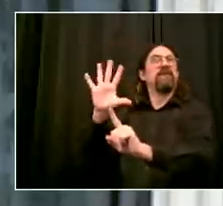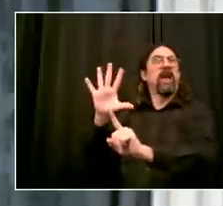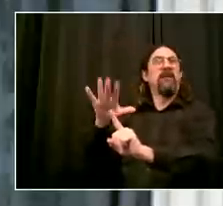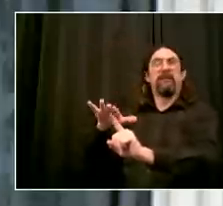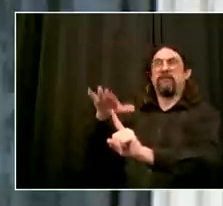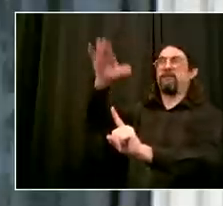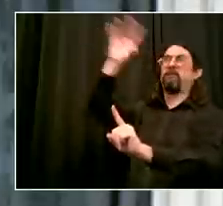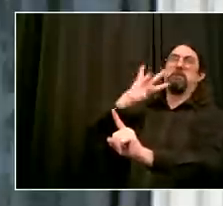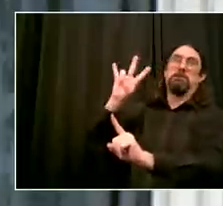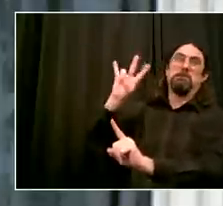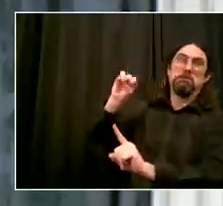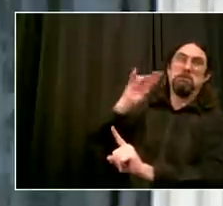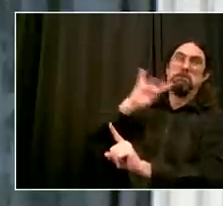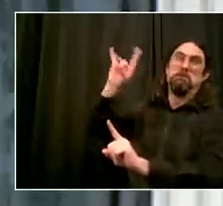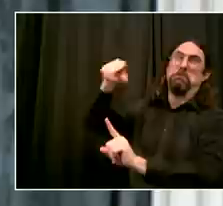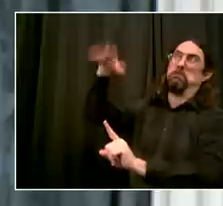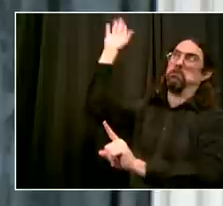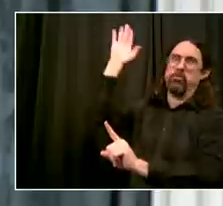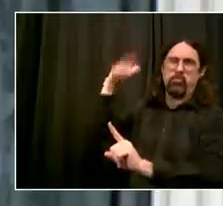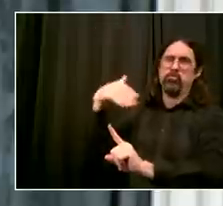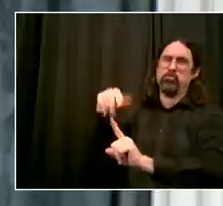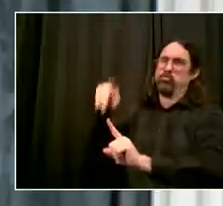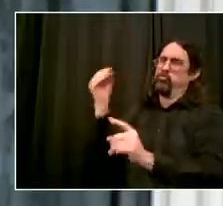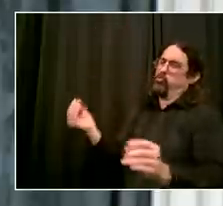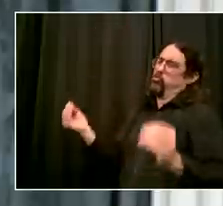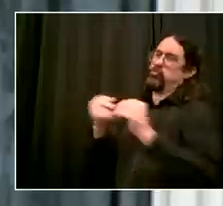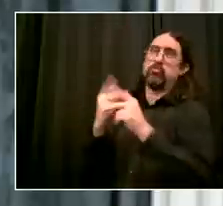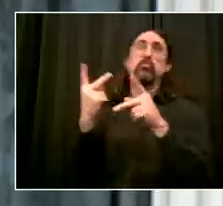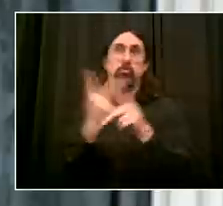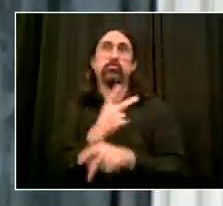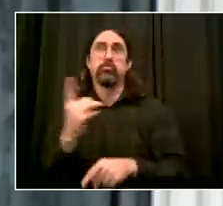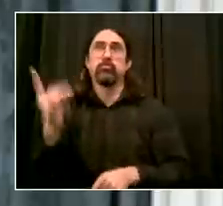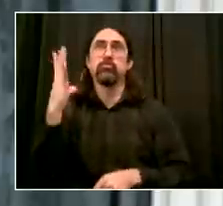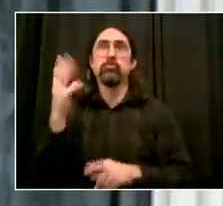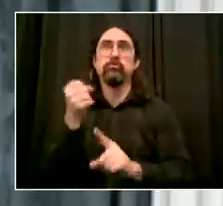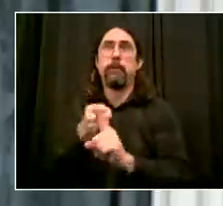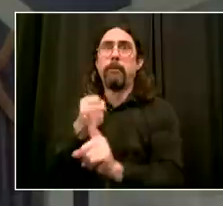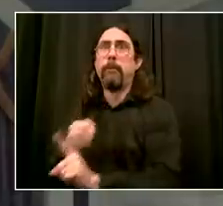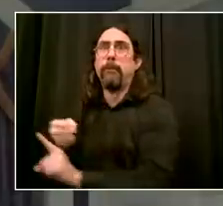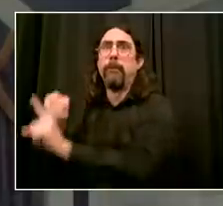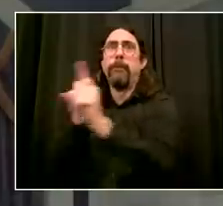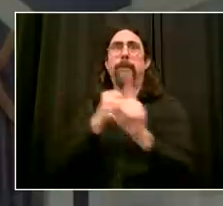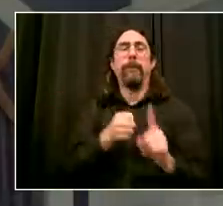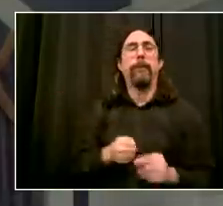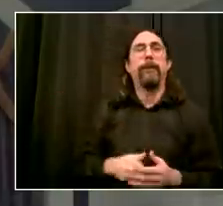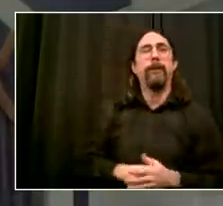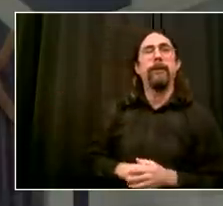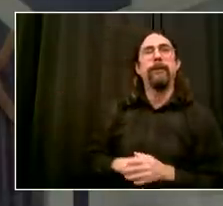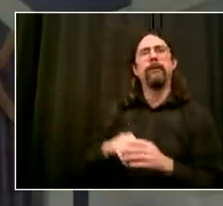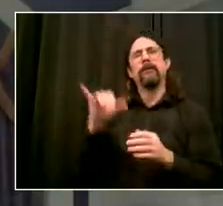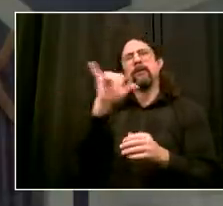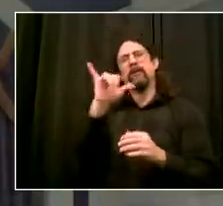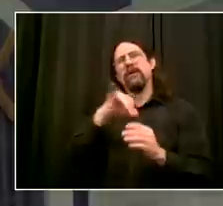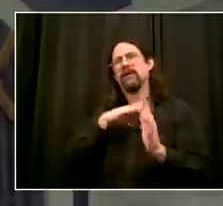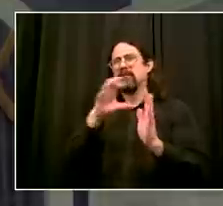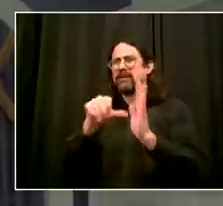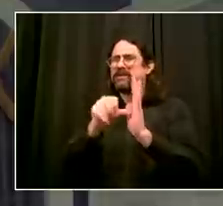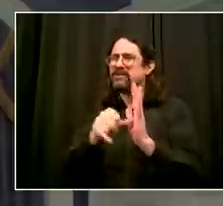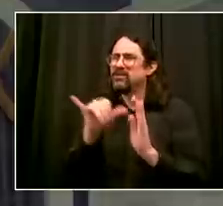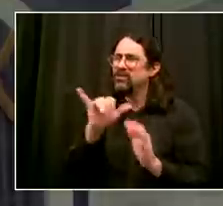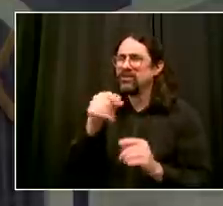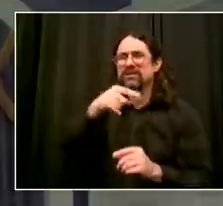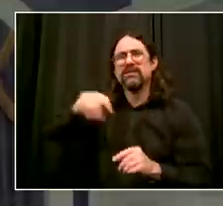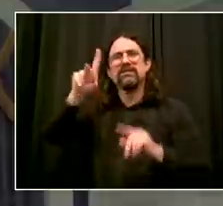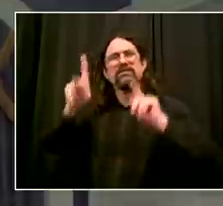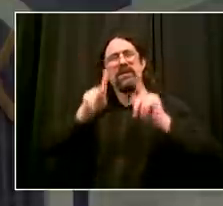to hospitalizations and more catastrophic outcomes as well. Go ahead, Sean. Yeah, thanks for that. I also